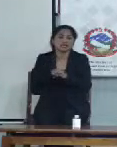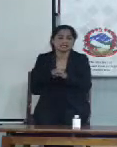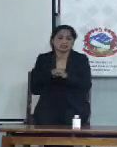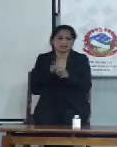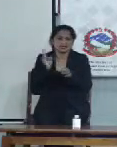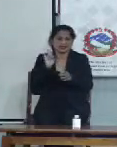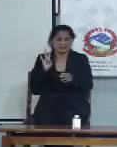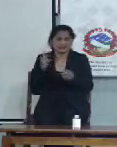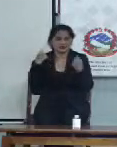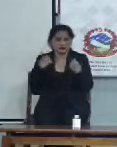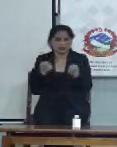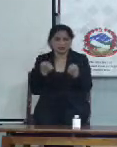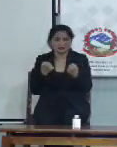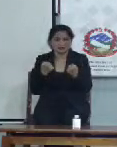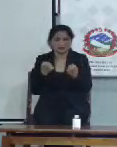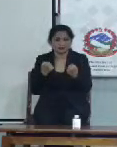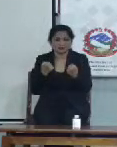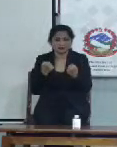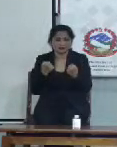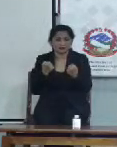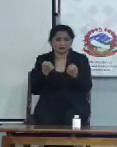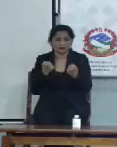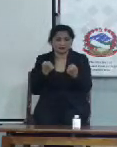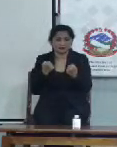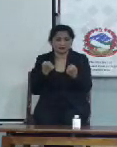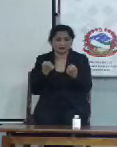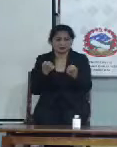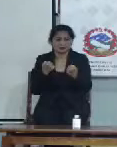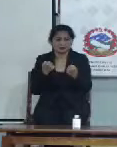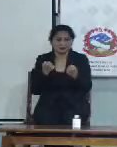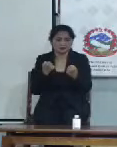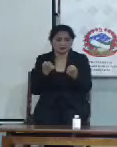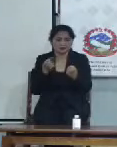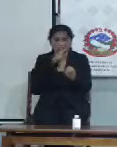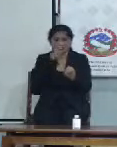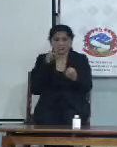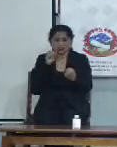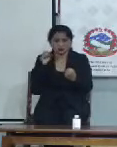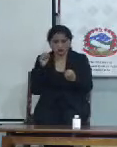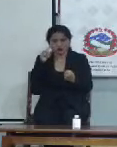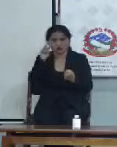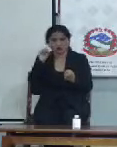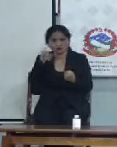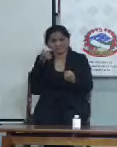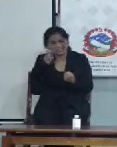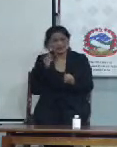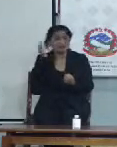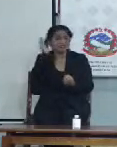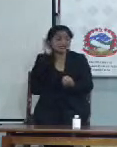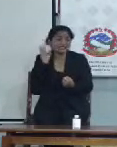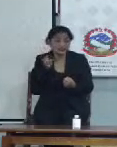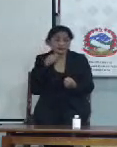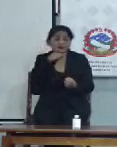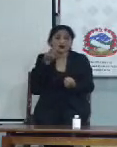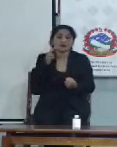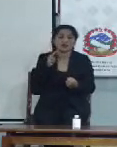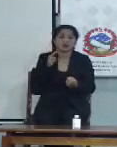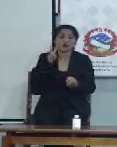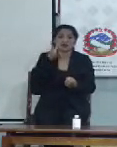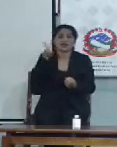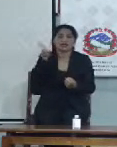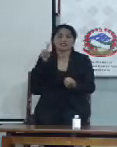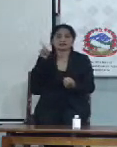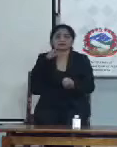Zoom, where there is no Zoom, no TV, no internet, there are 21% poor people who do not have this any